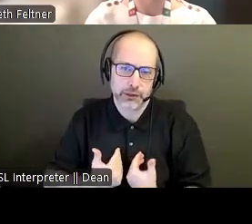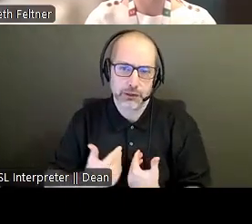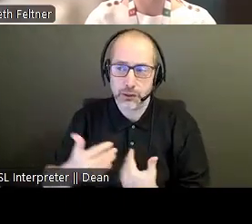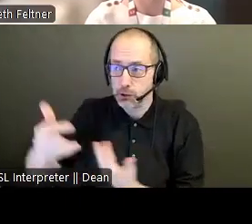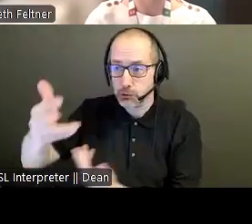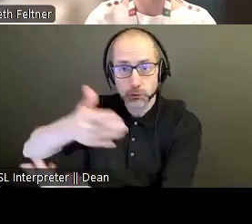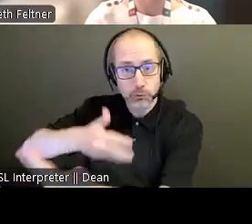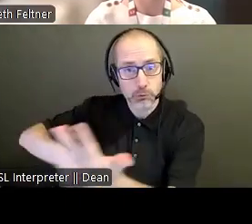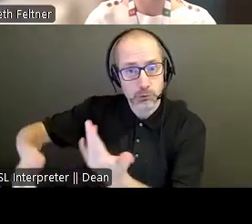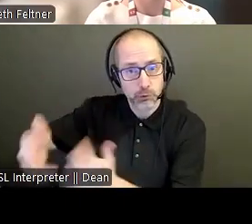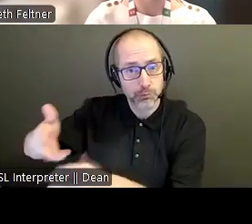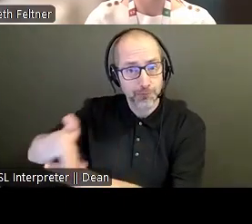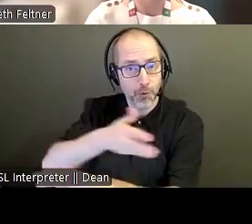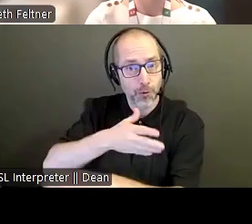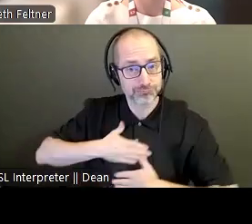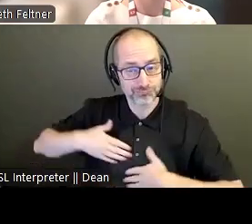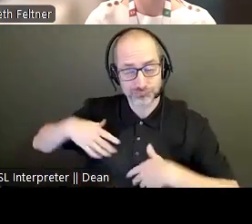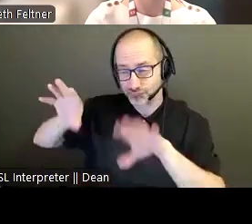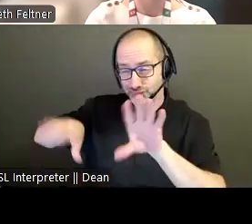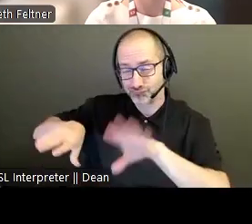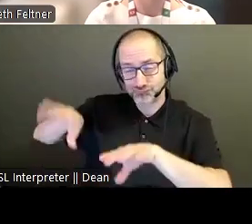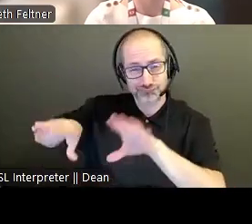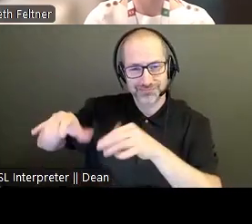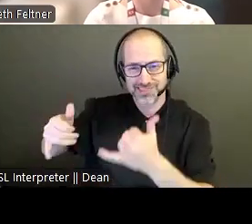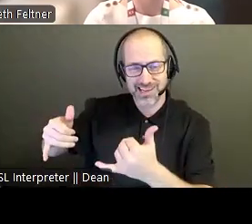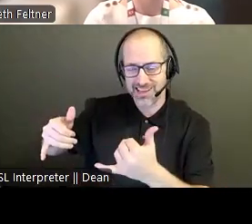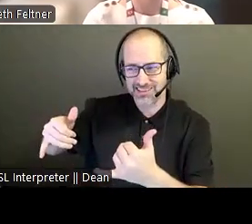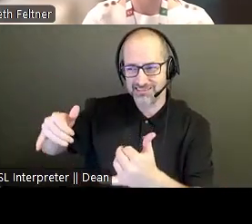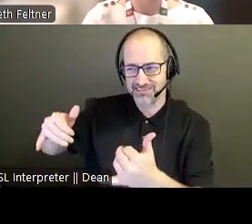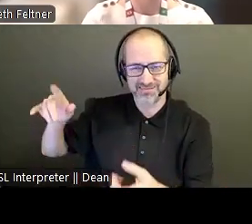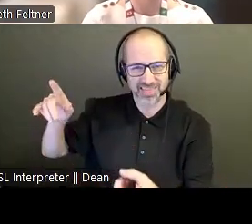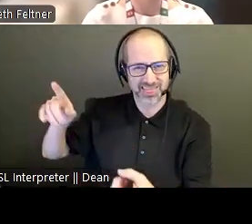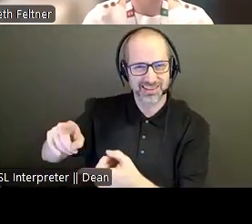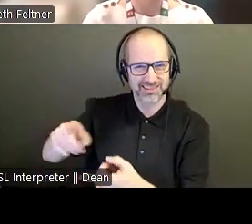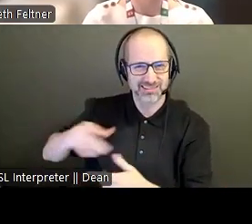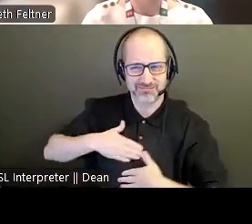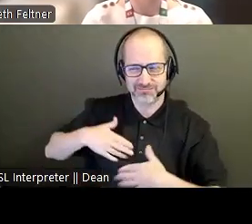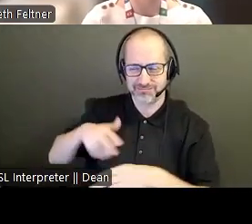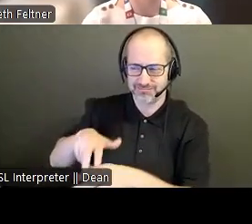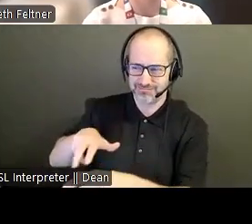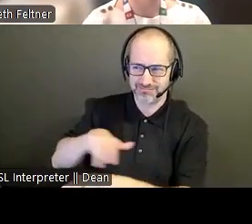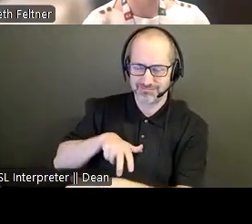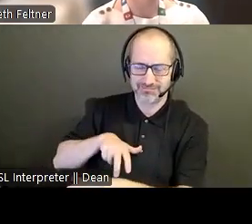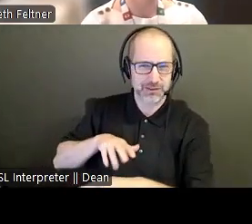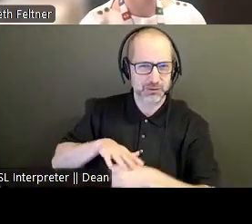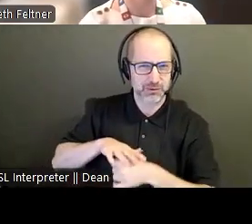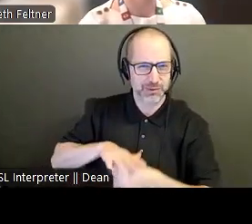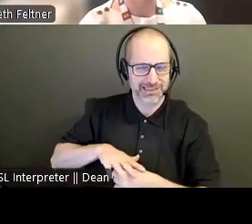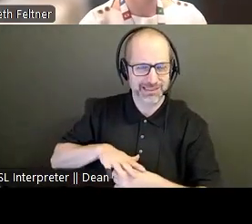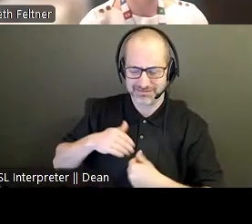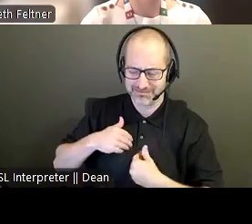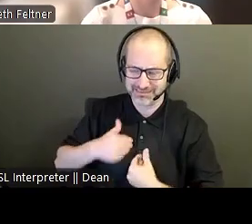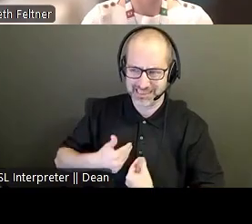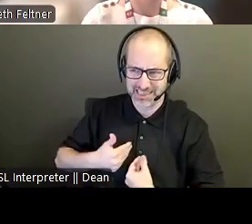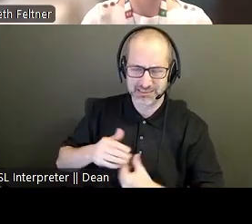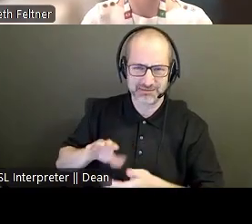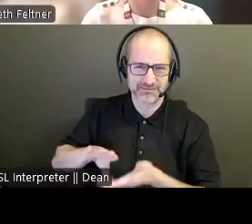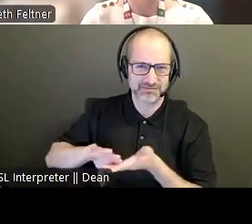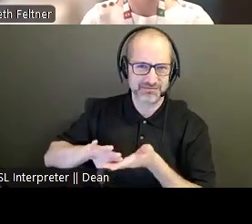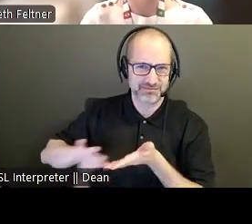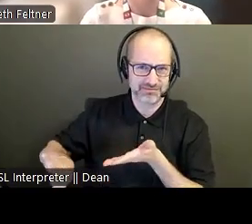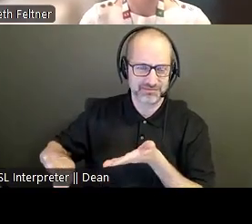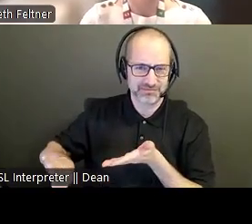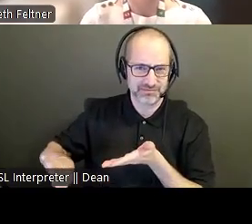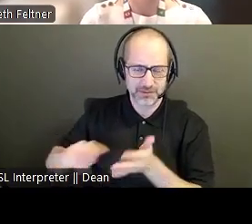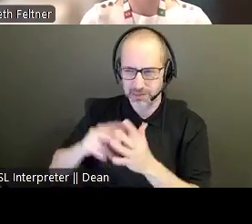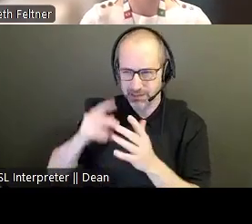do. And it also has this increase in our cognitive load. So, when we start to disengage